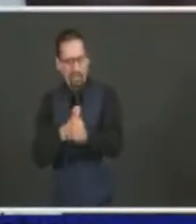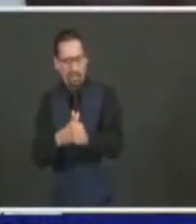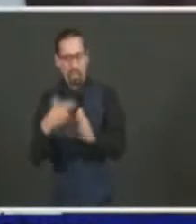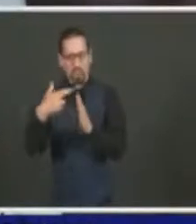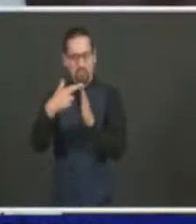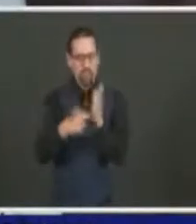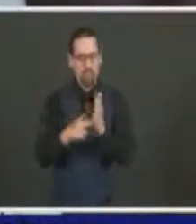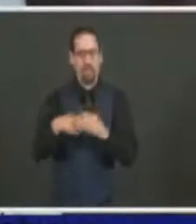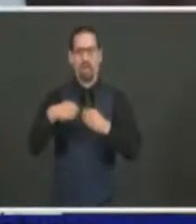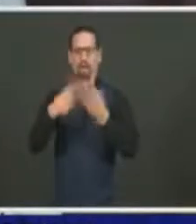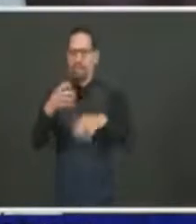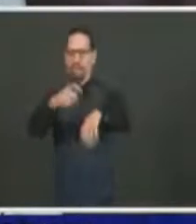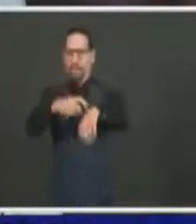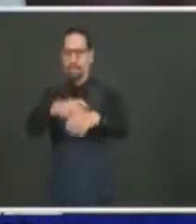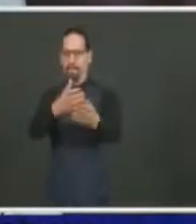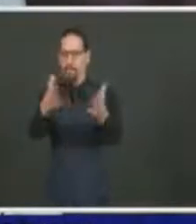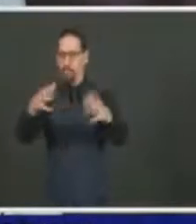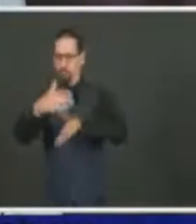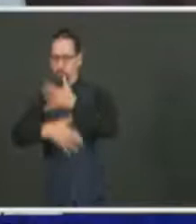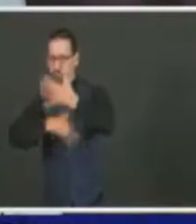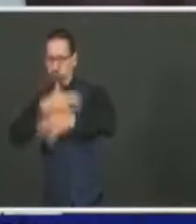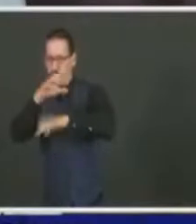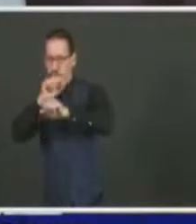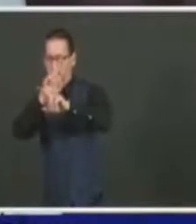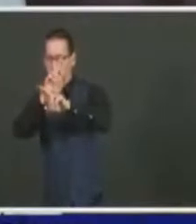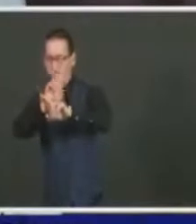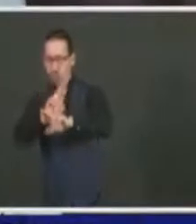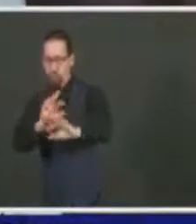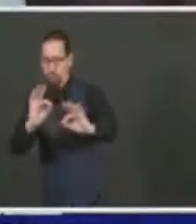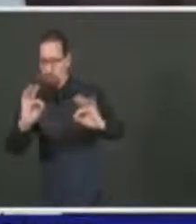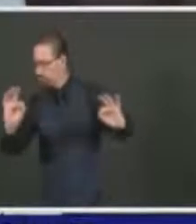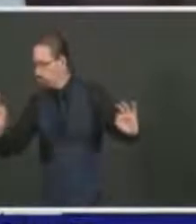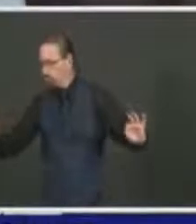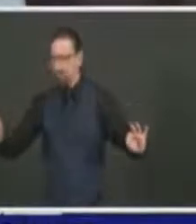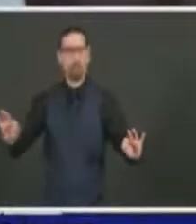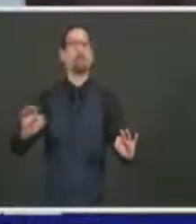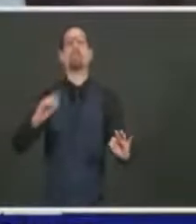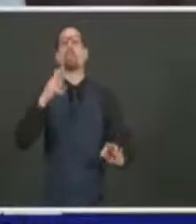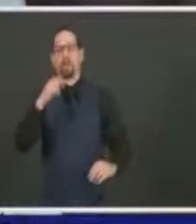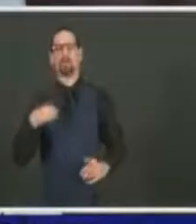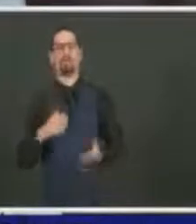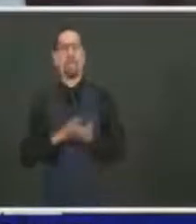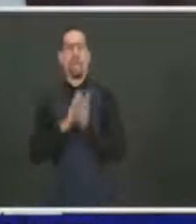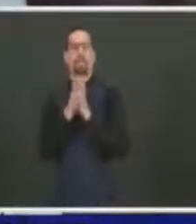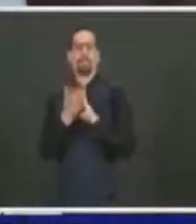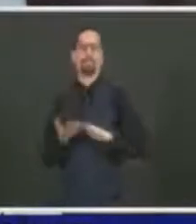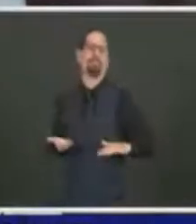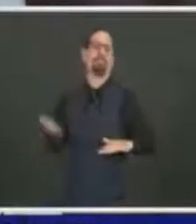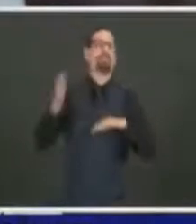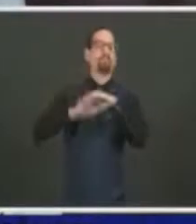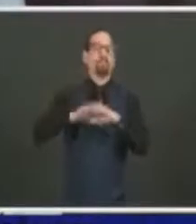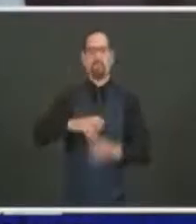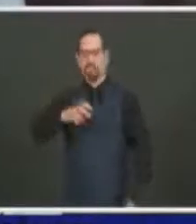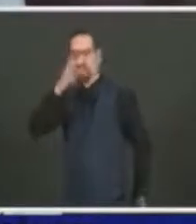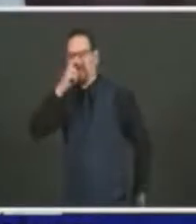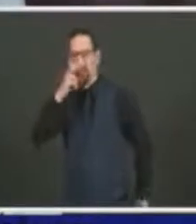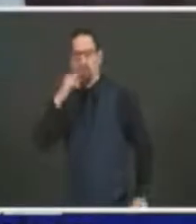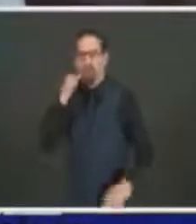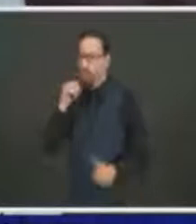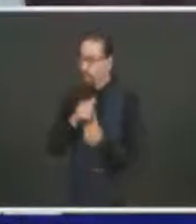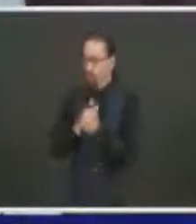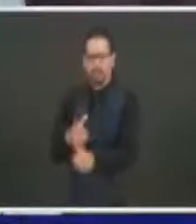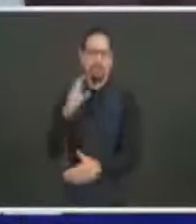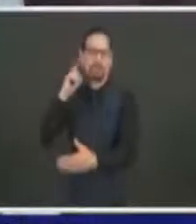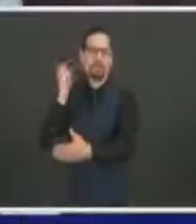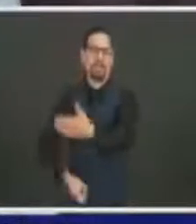truthfully, my opinion is mostly influenced by hearing from so many restaurant owners and retail